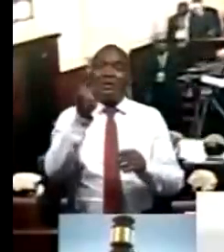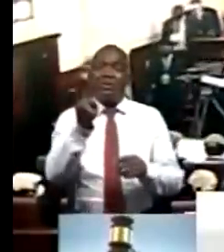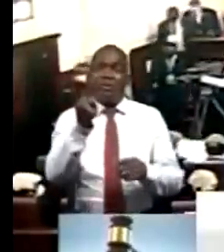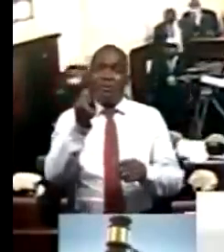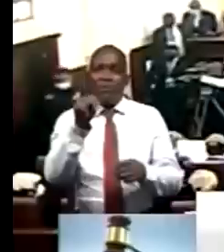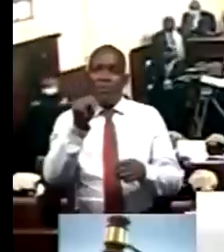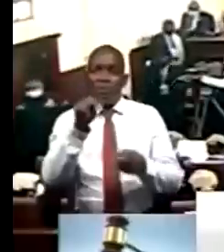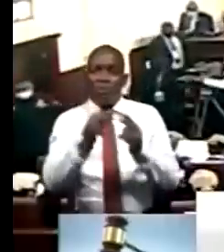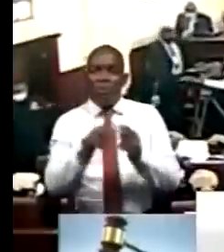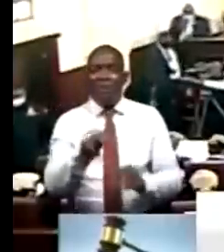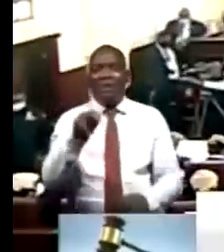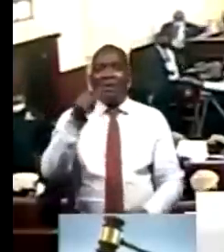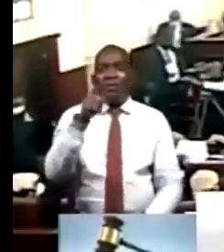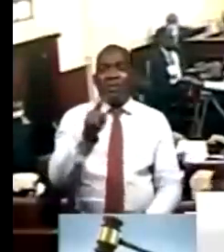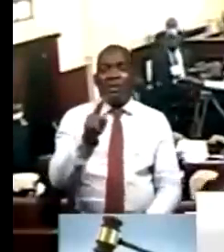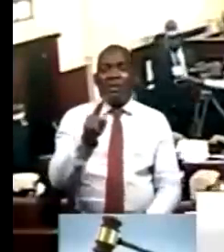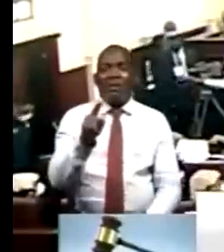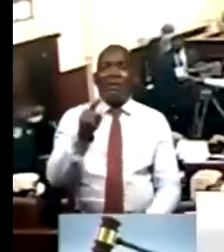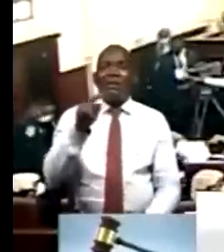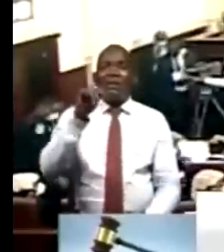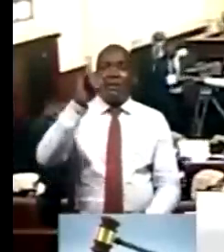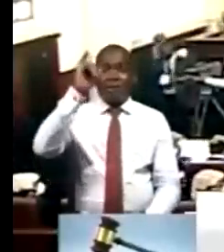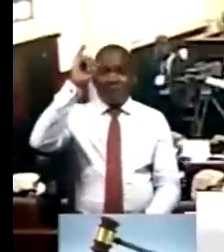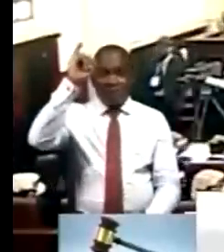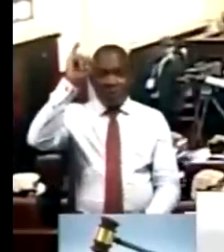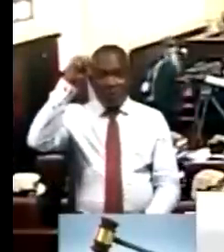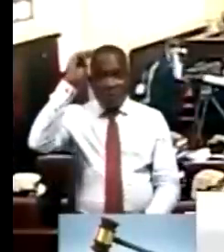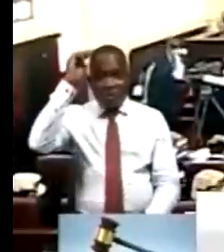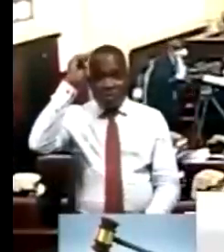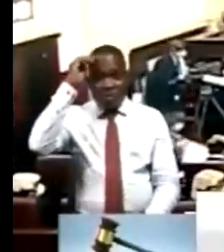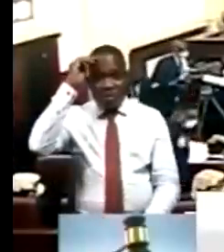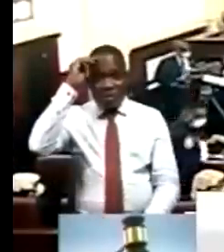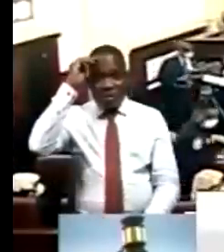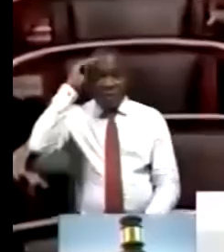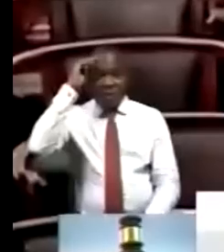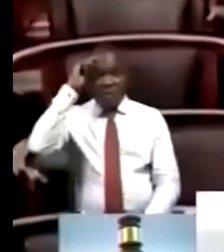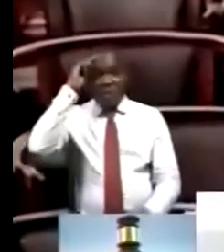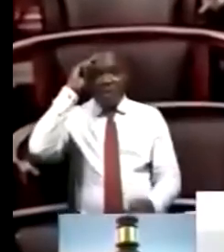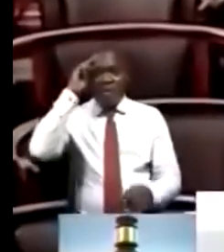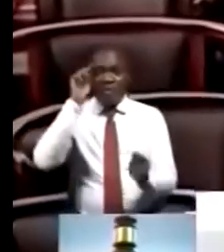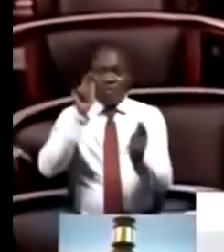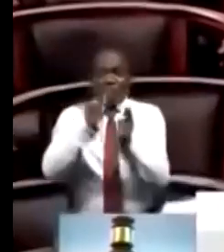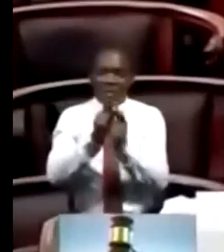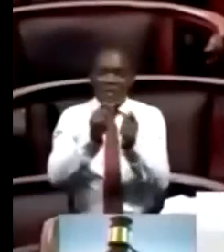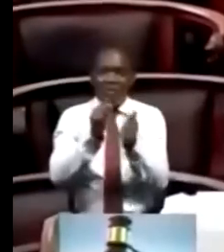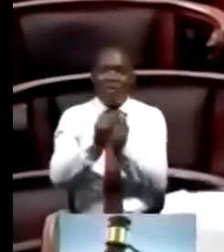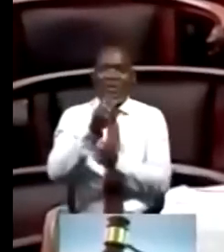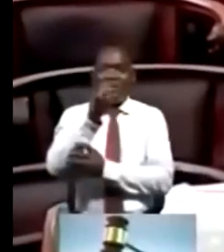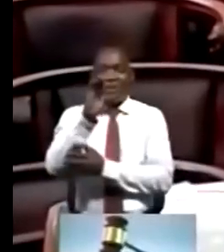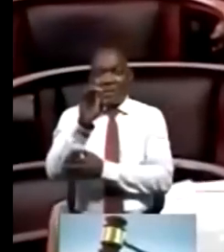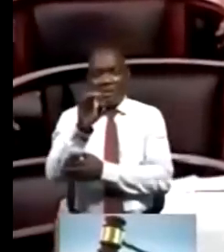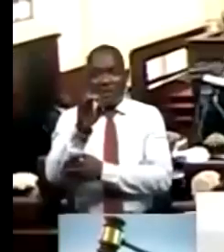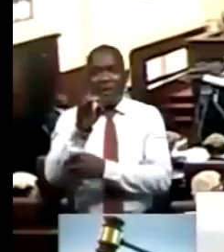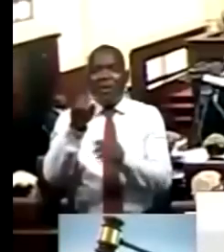G1/5/2021. John Dramani Mahama. This is the Electoral Commission of Ghana. Nana